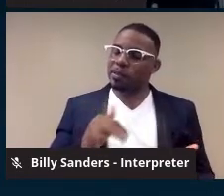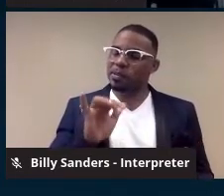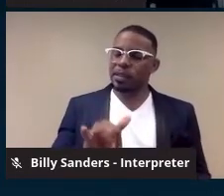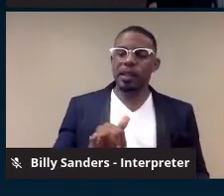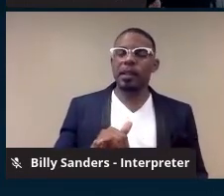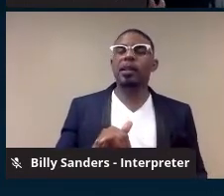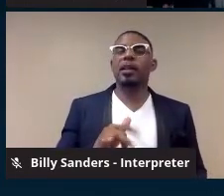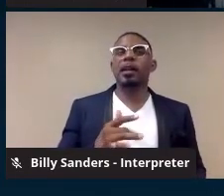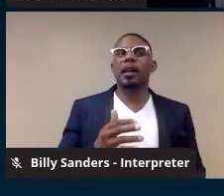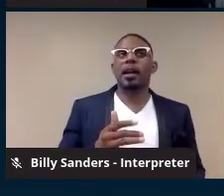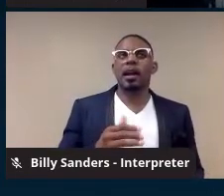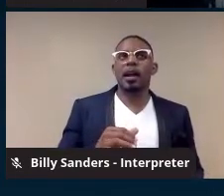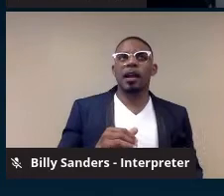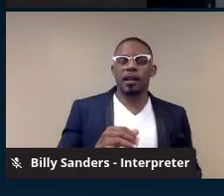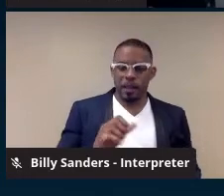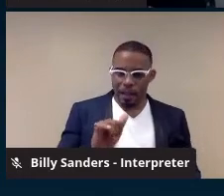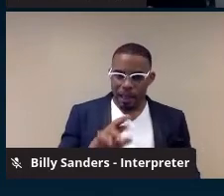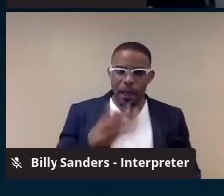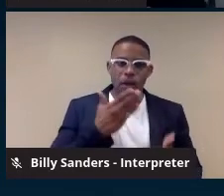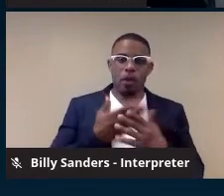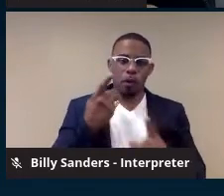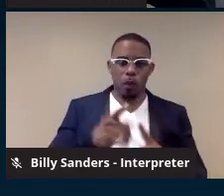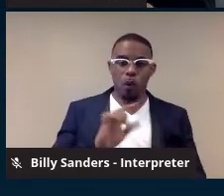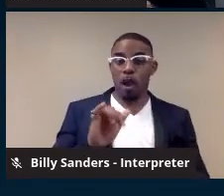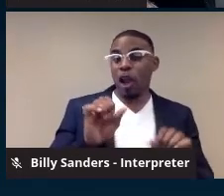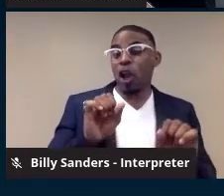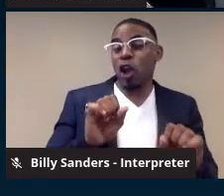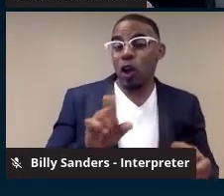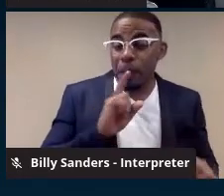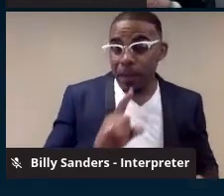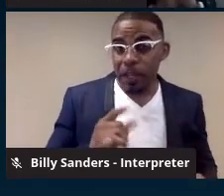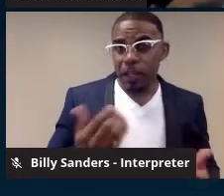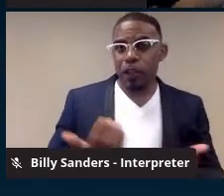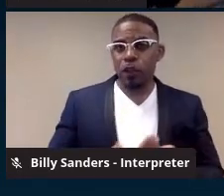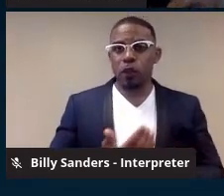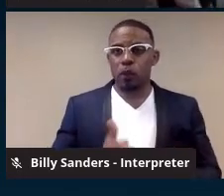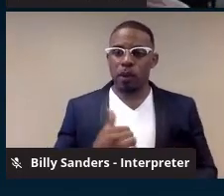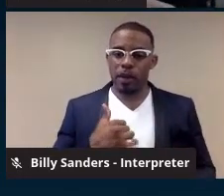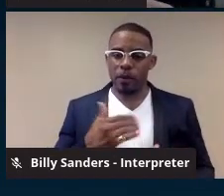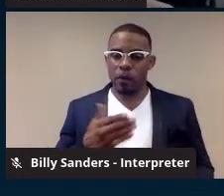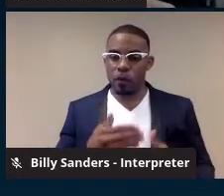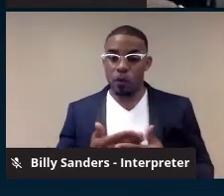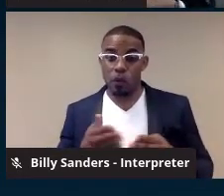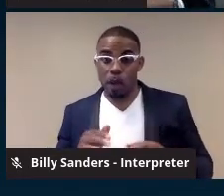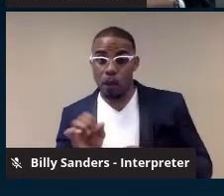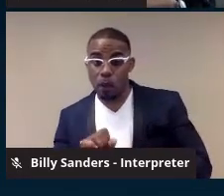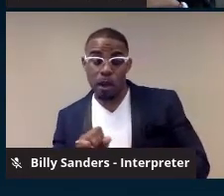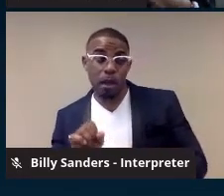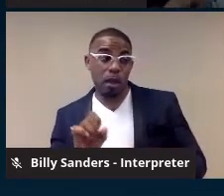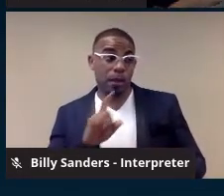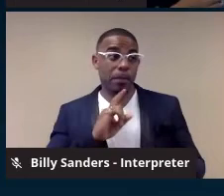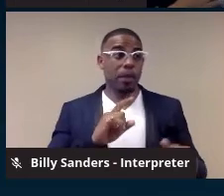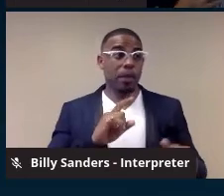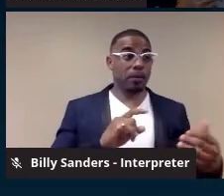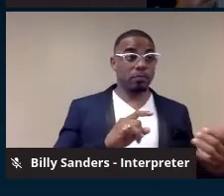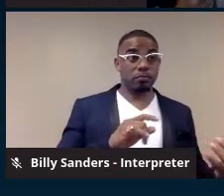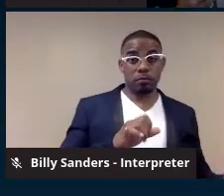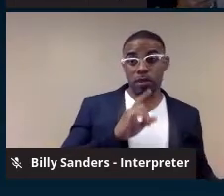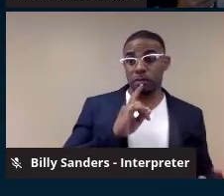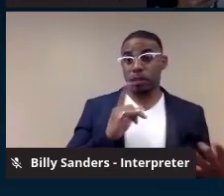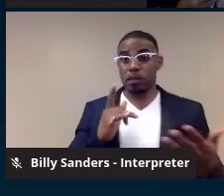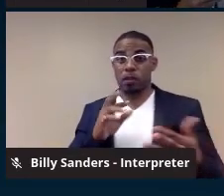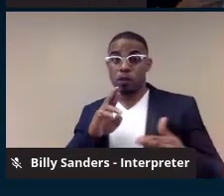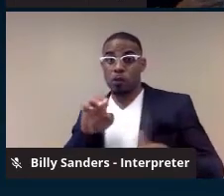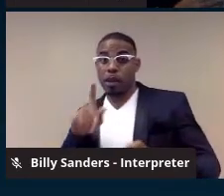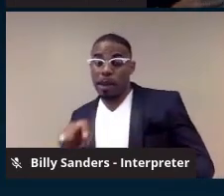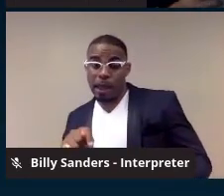that early point where it could be, the new way of working. It could be, it could be the React and